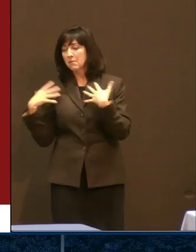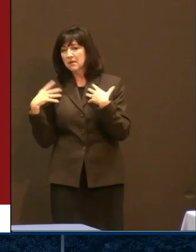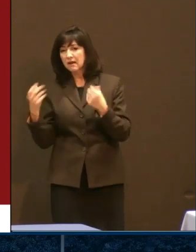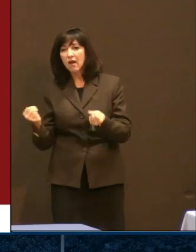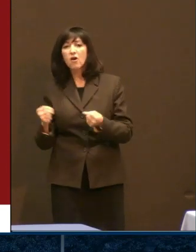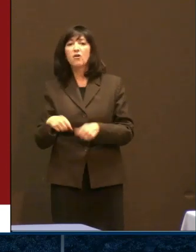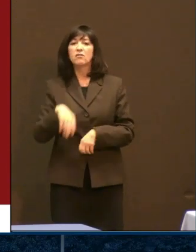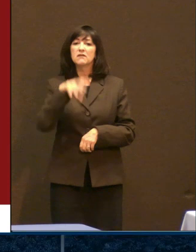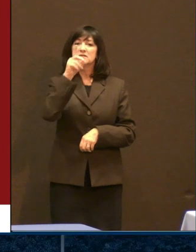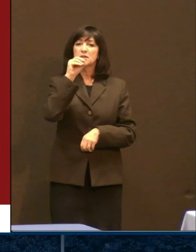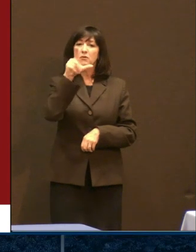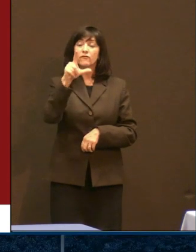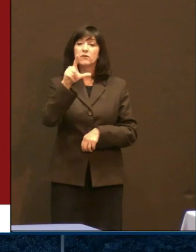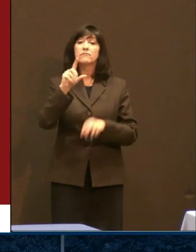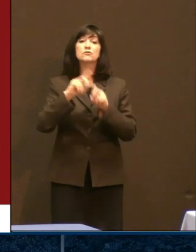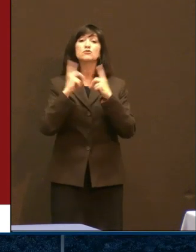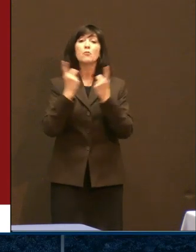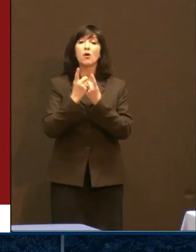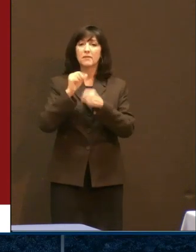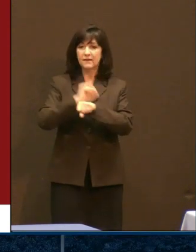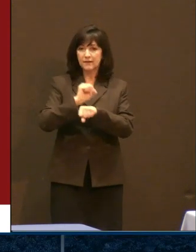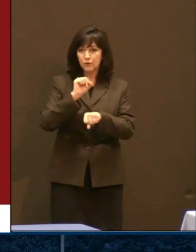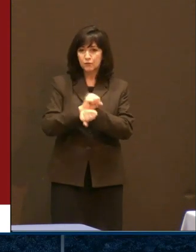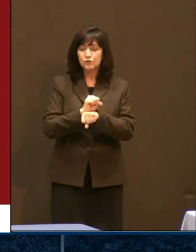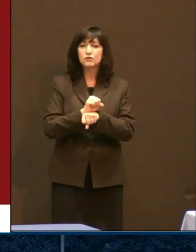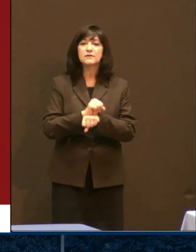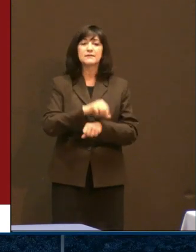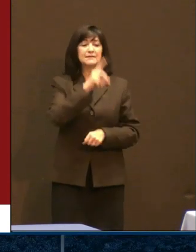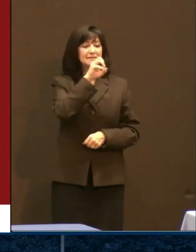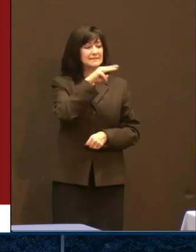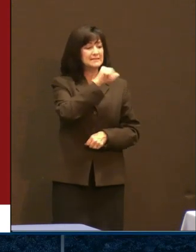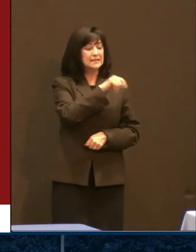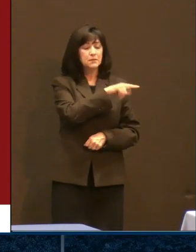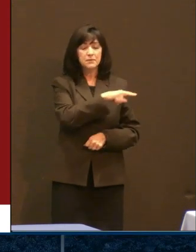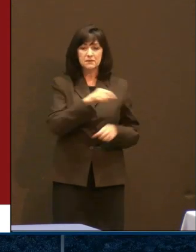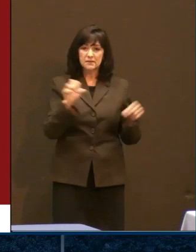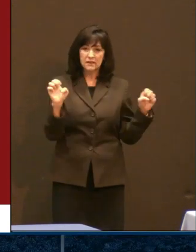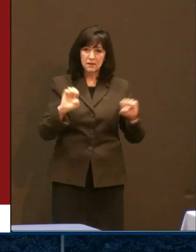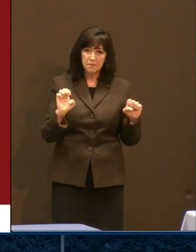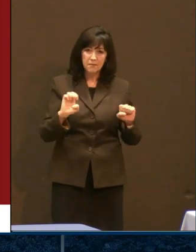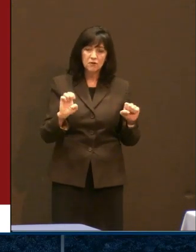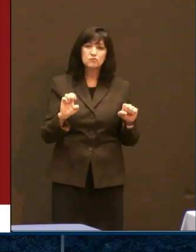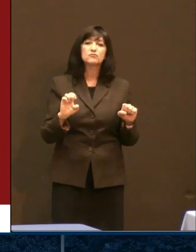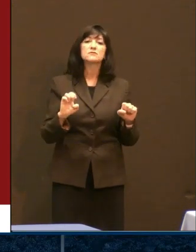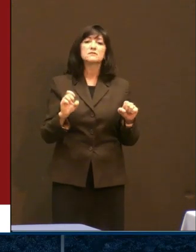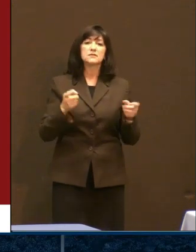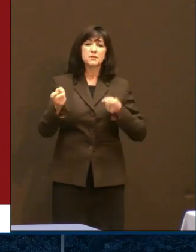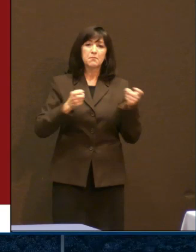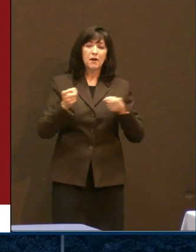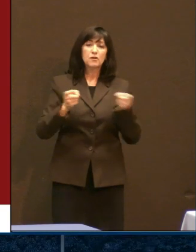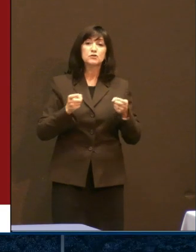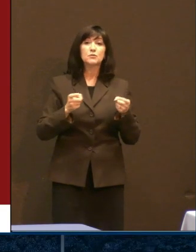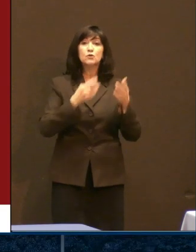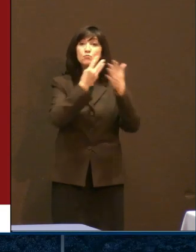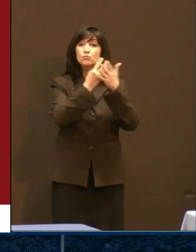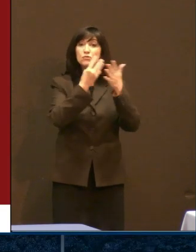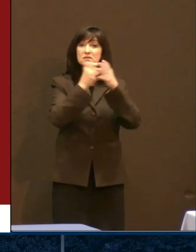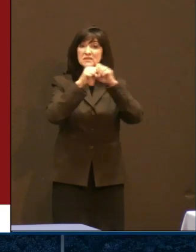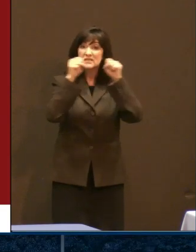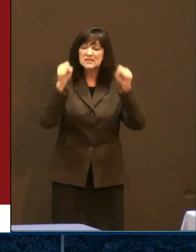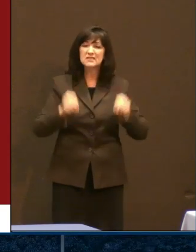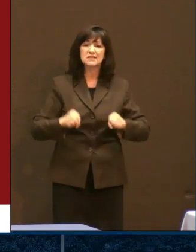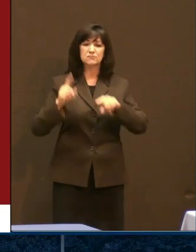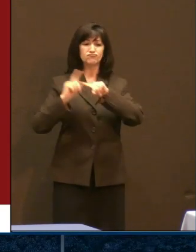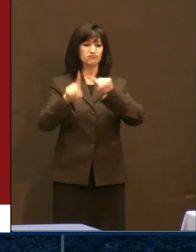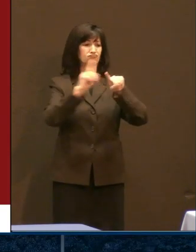Labor, DEMA, our Department of Corrections, you name it, Department of Agriculture, every agency of